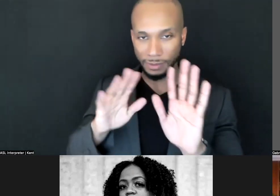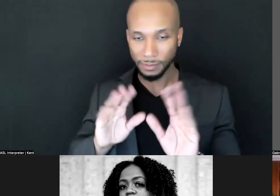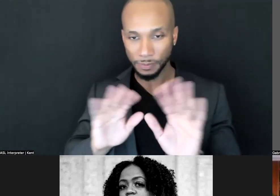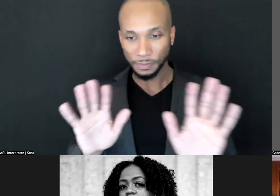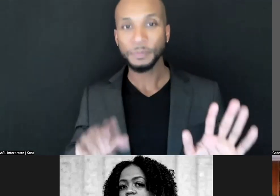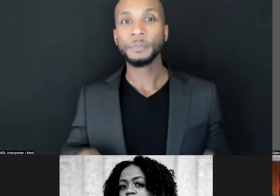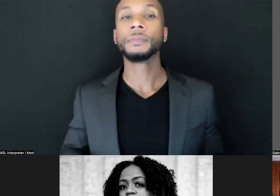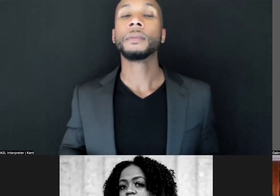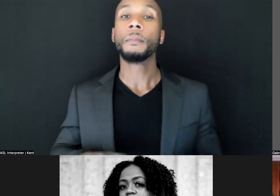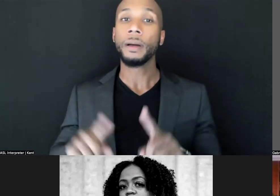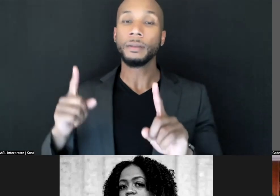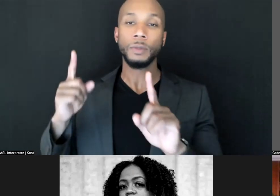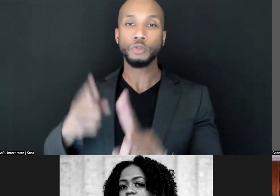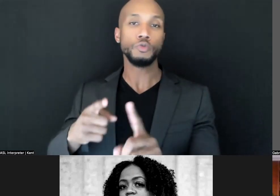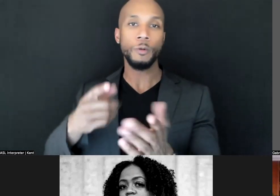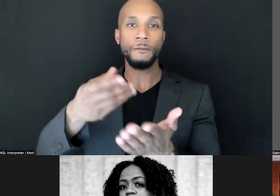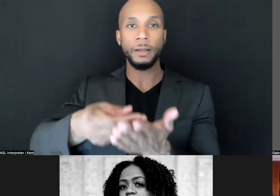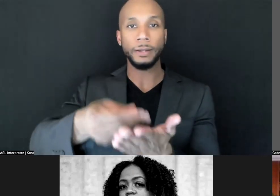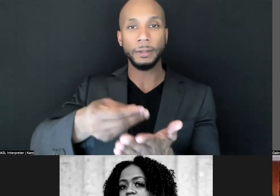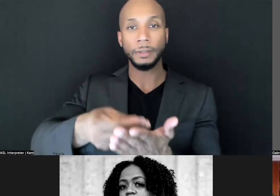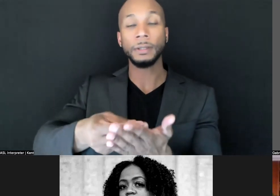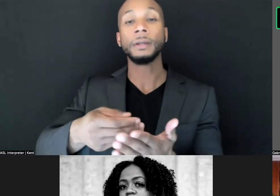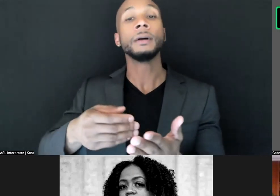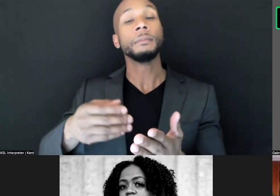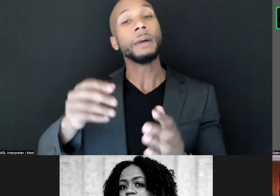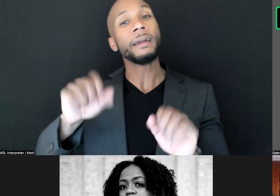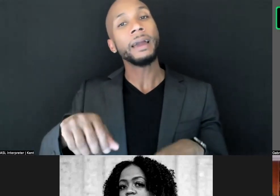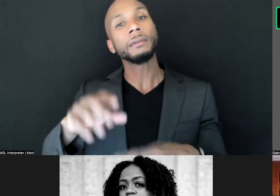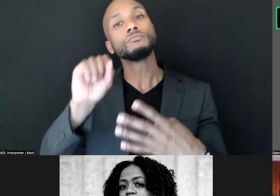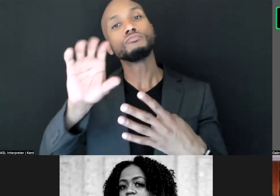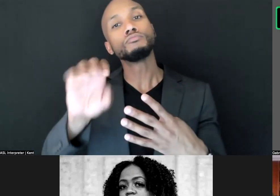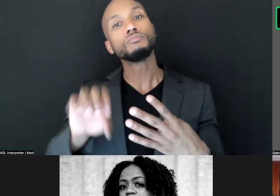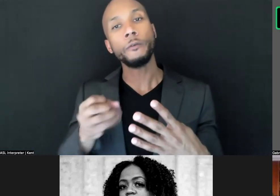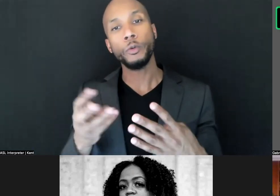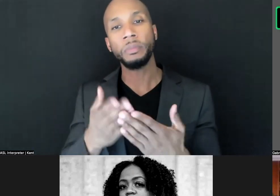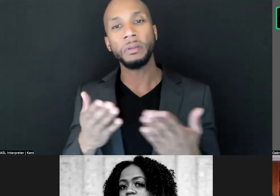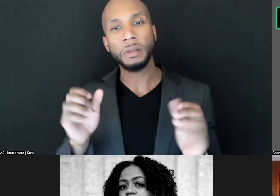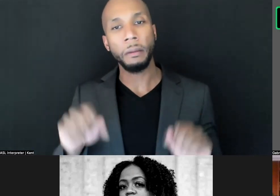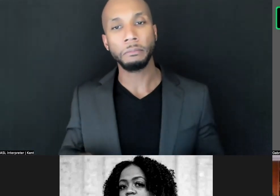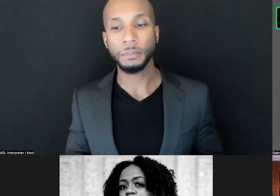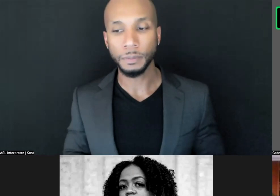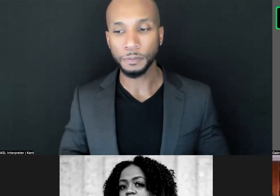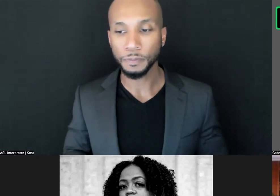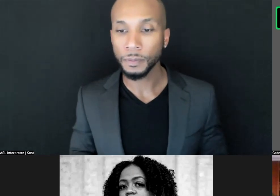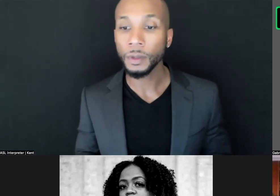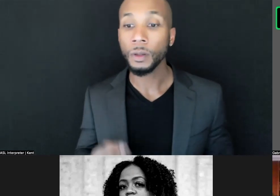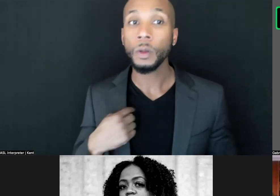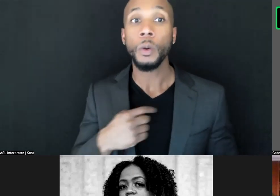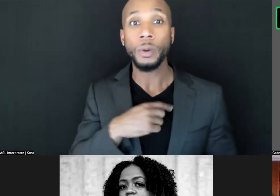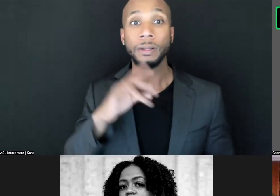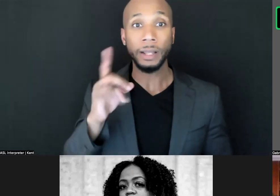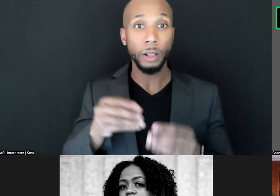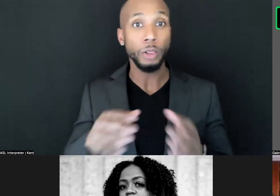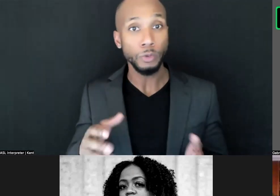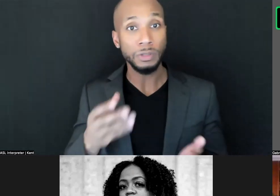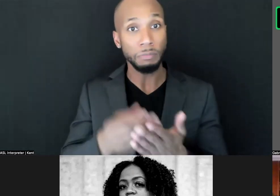pulling of funding. But I can say a couple of things. Um, and we have lost funding here and